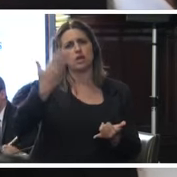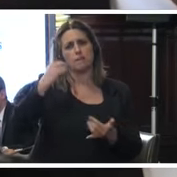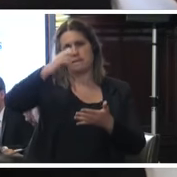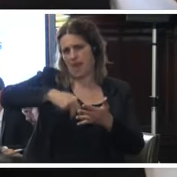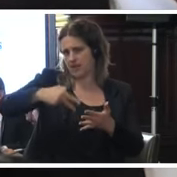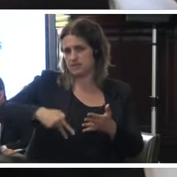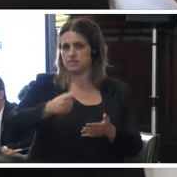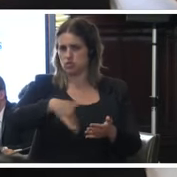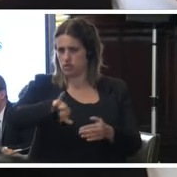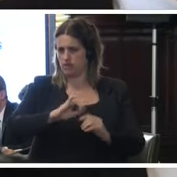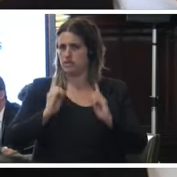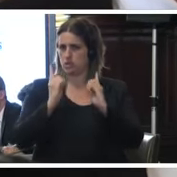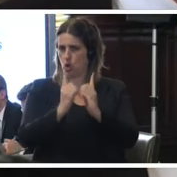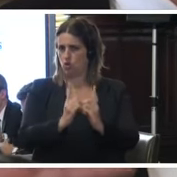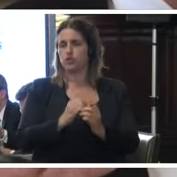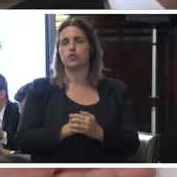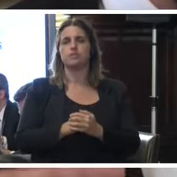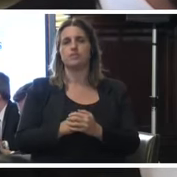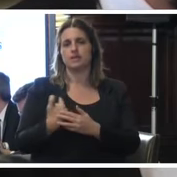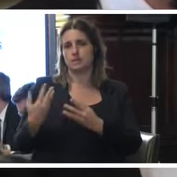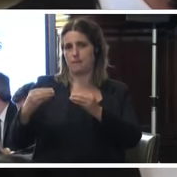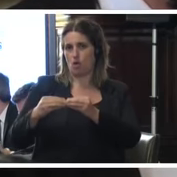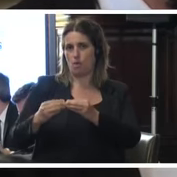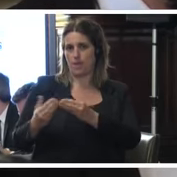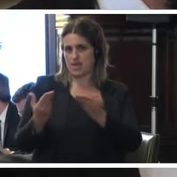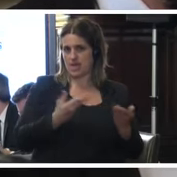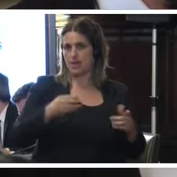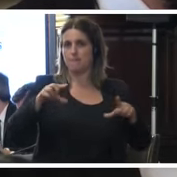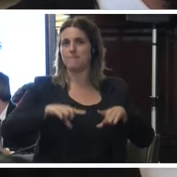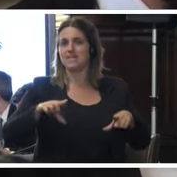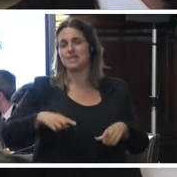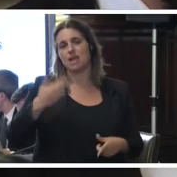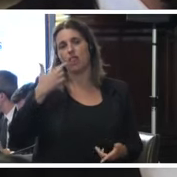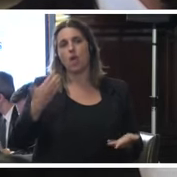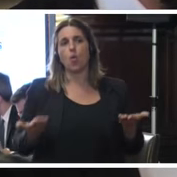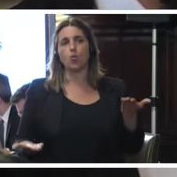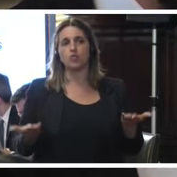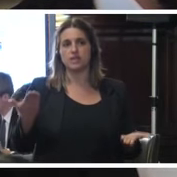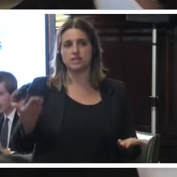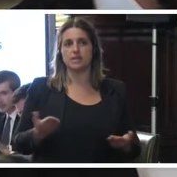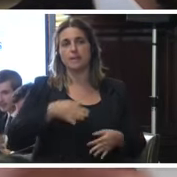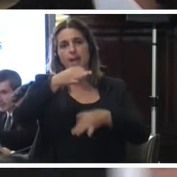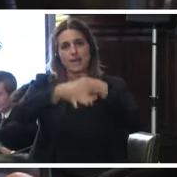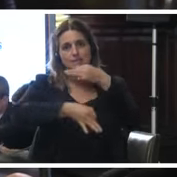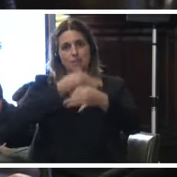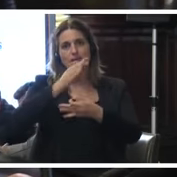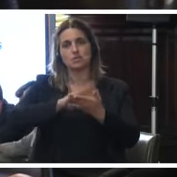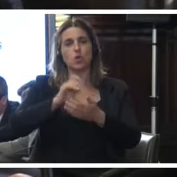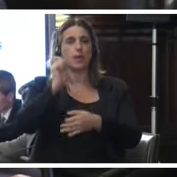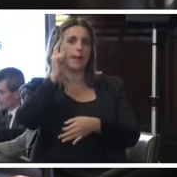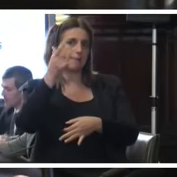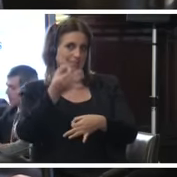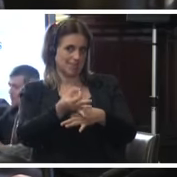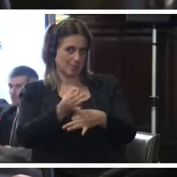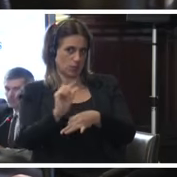floor to my colleague from the Ministry of Justice so she can talk about training. Just a few seconds with your indulgence. Thank you.